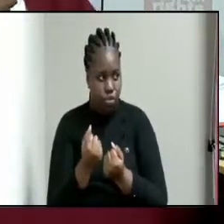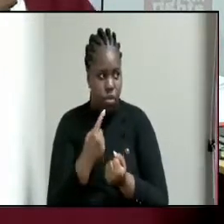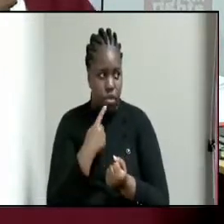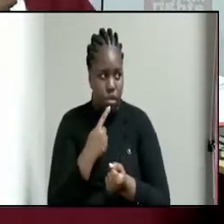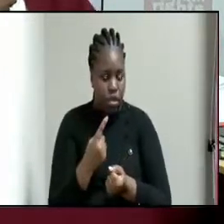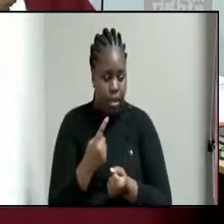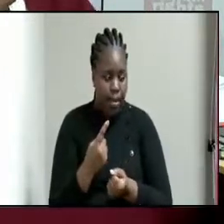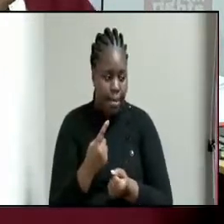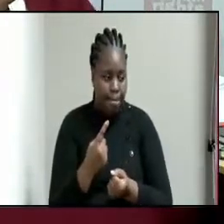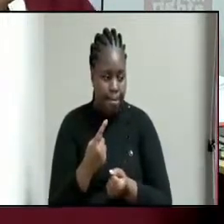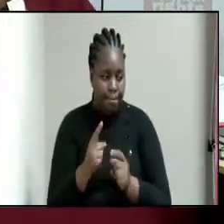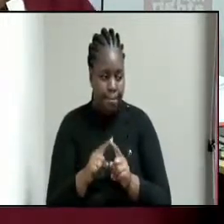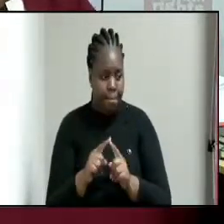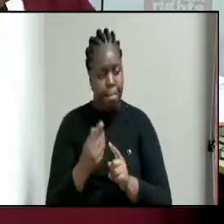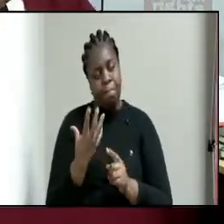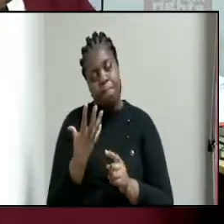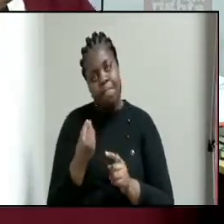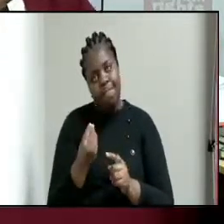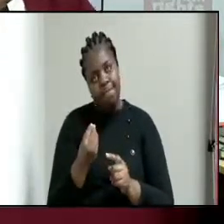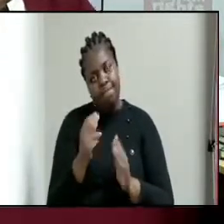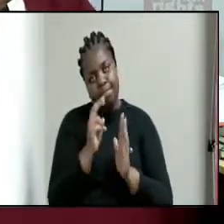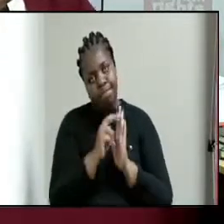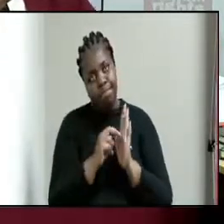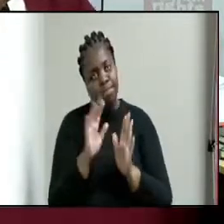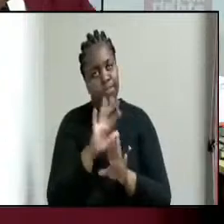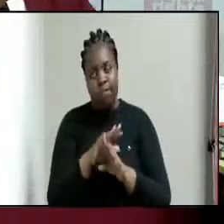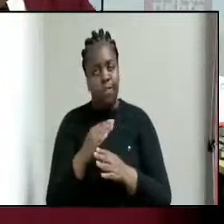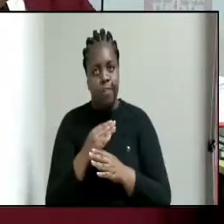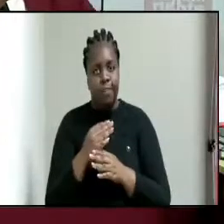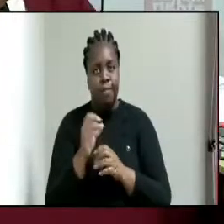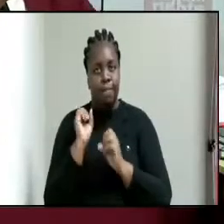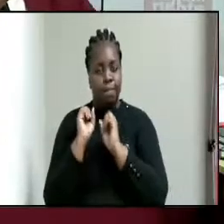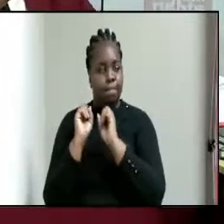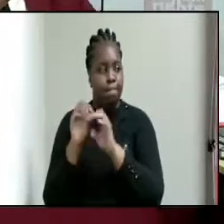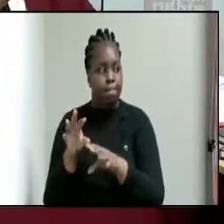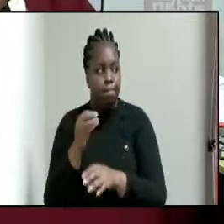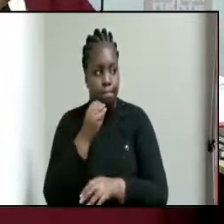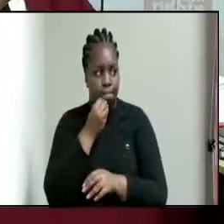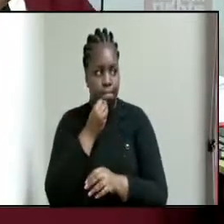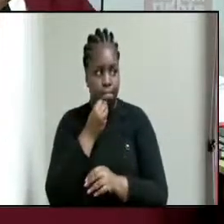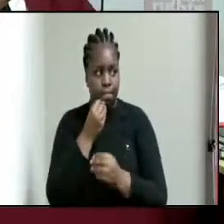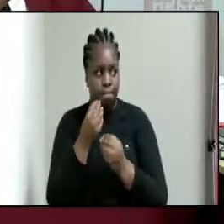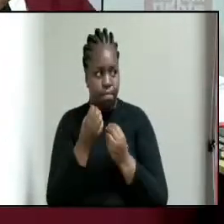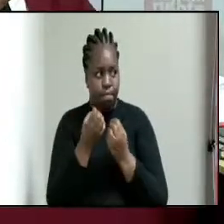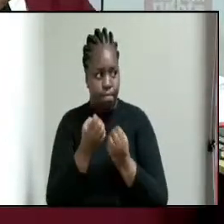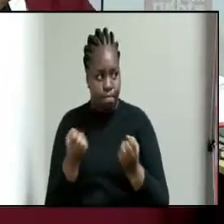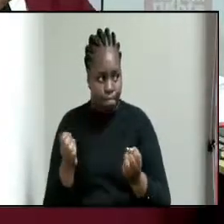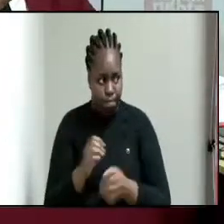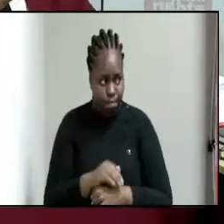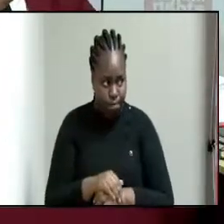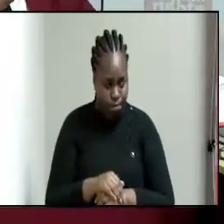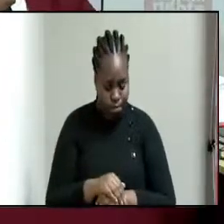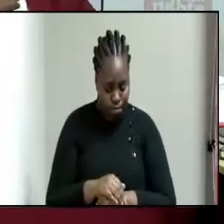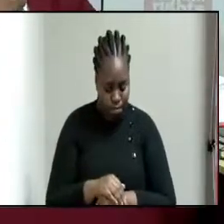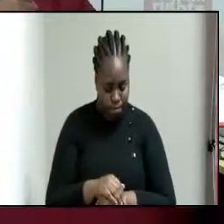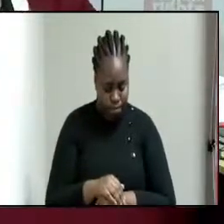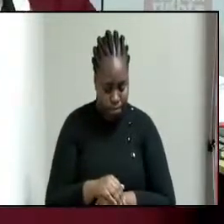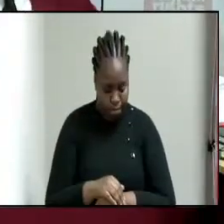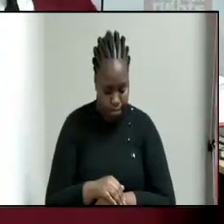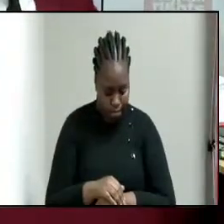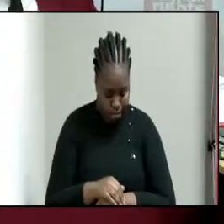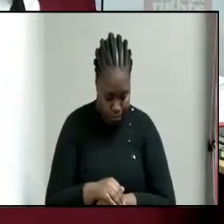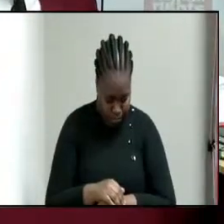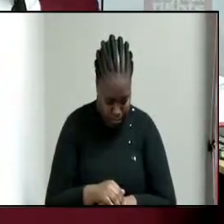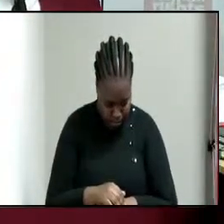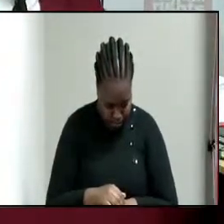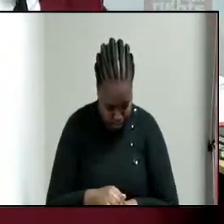says that there's also an obligation not to destroy food sources. So if, Yeah. and I know